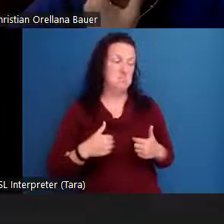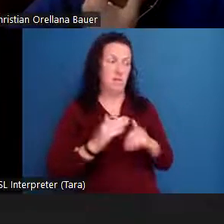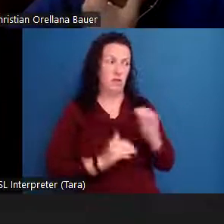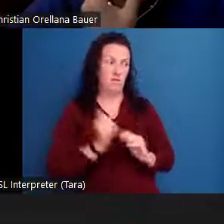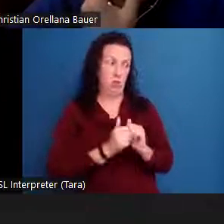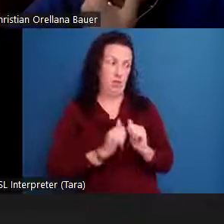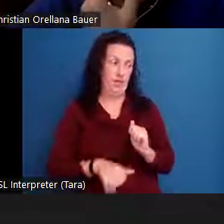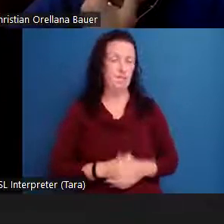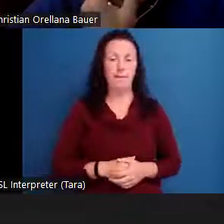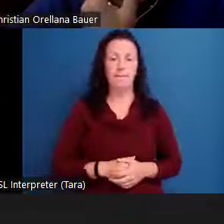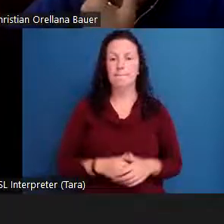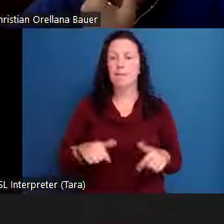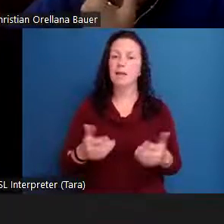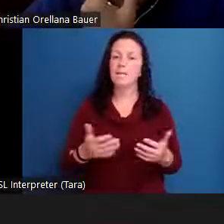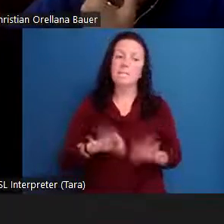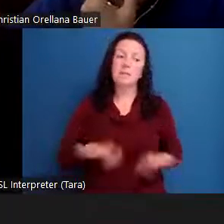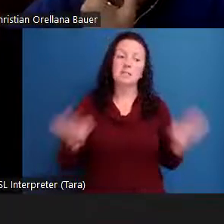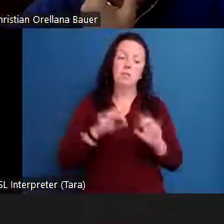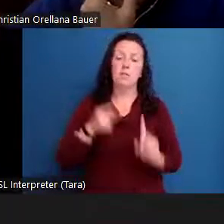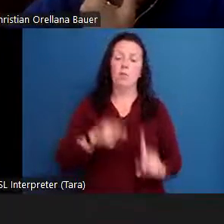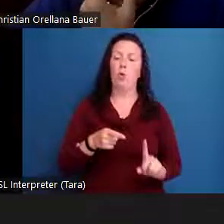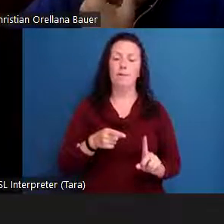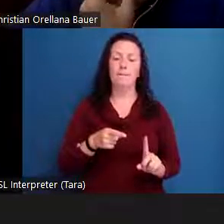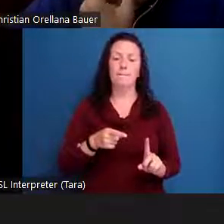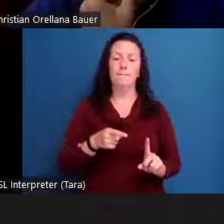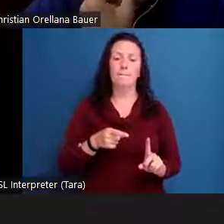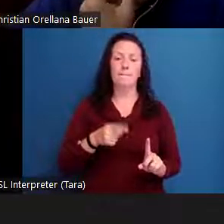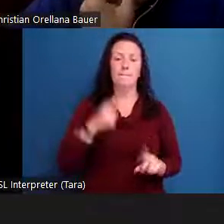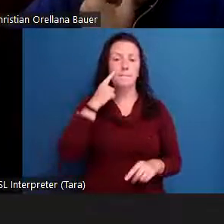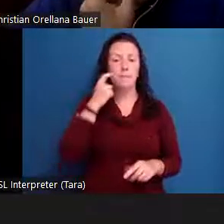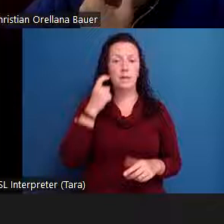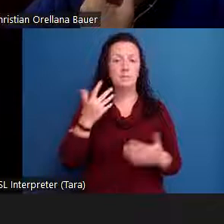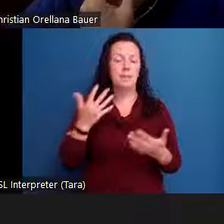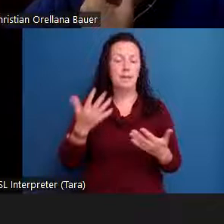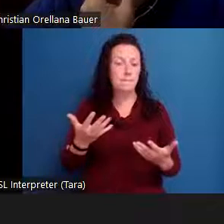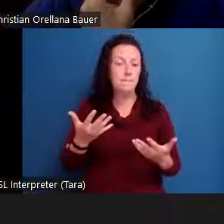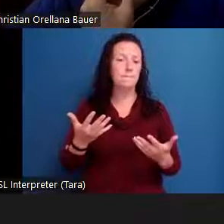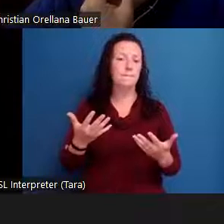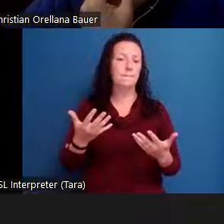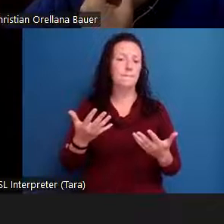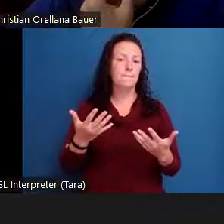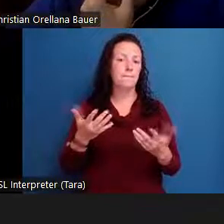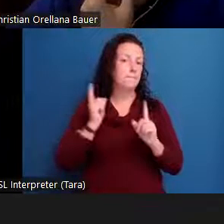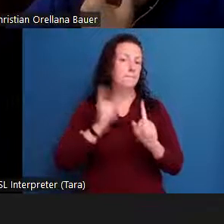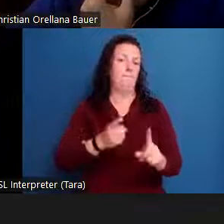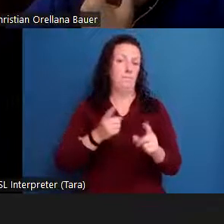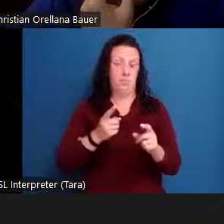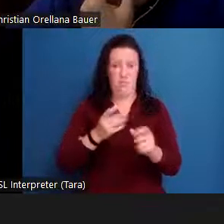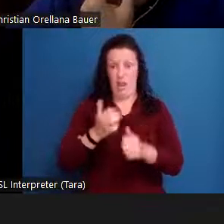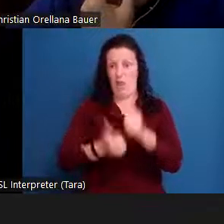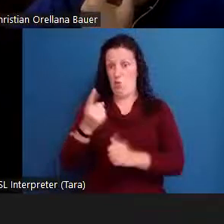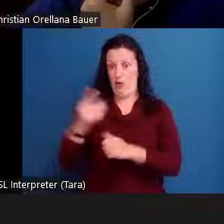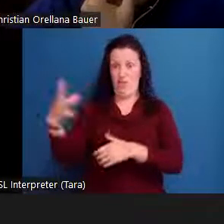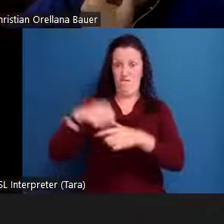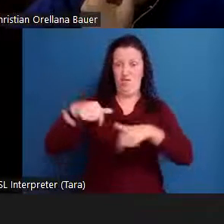also, this is an important point because ideally, everyone who serves on this commission will serve as a co-chair at